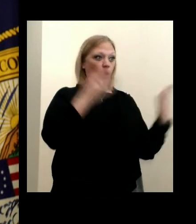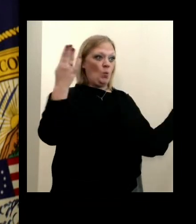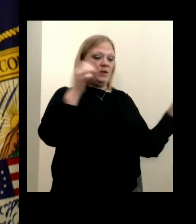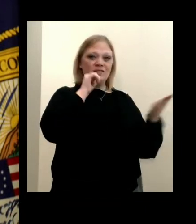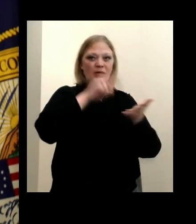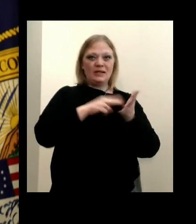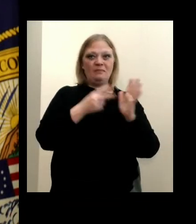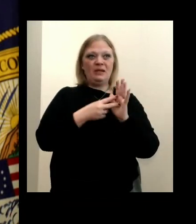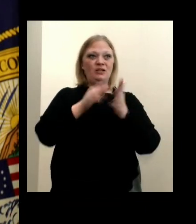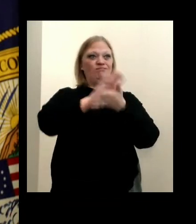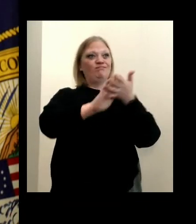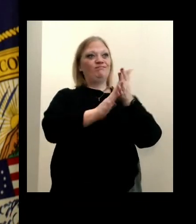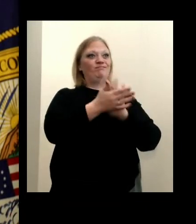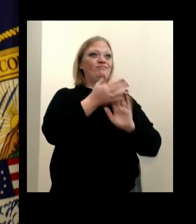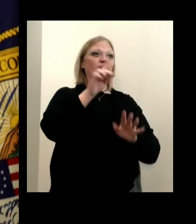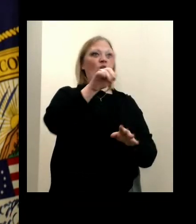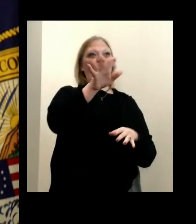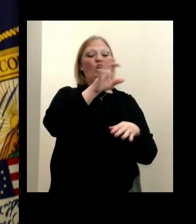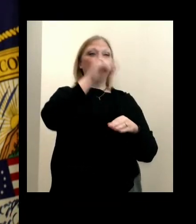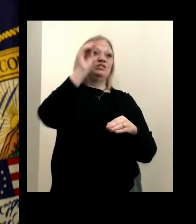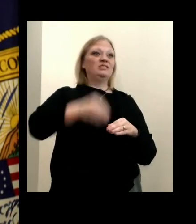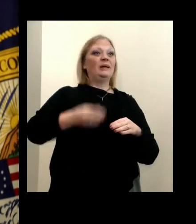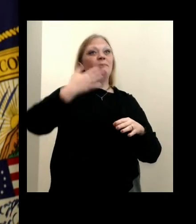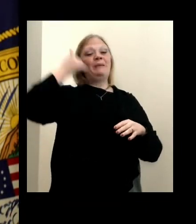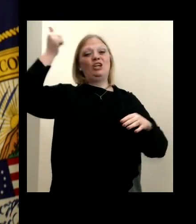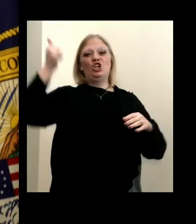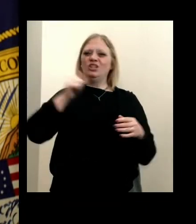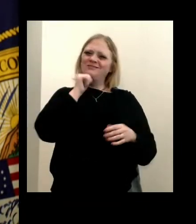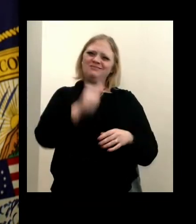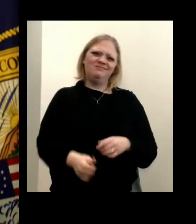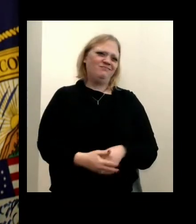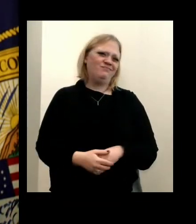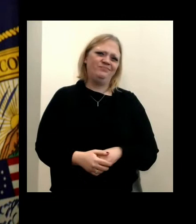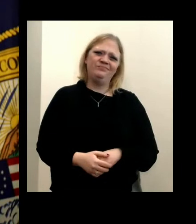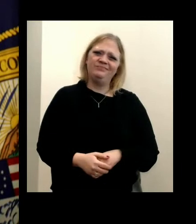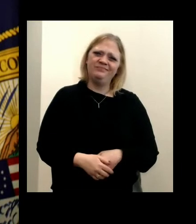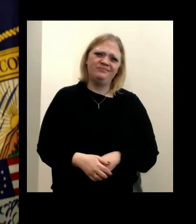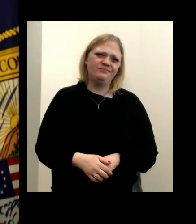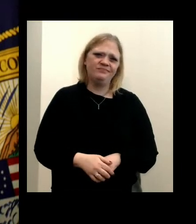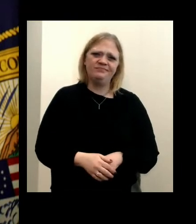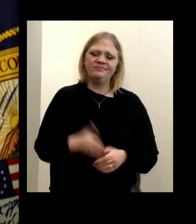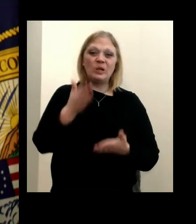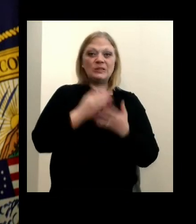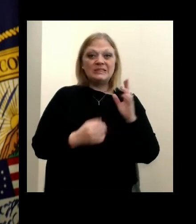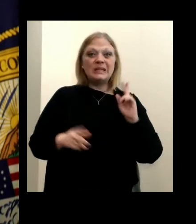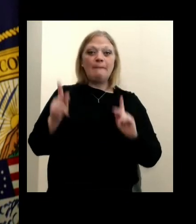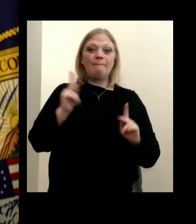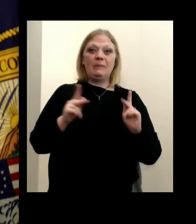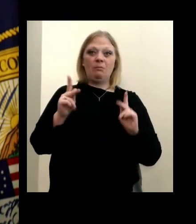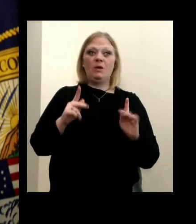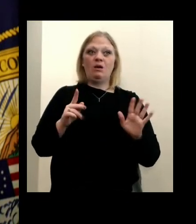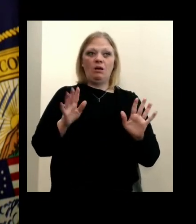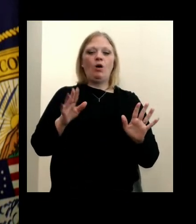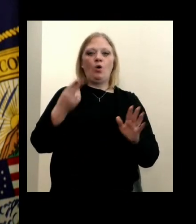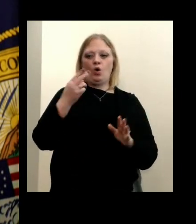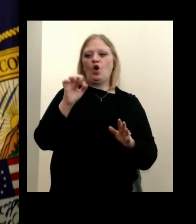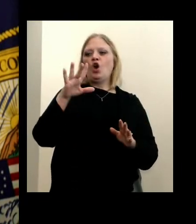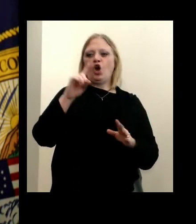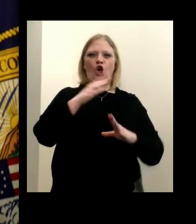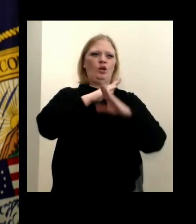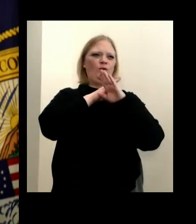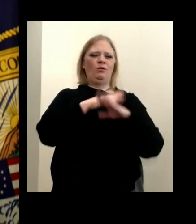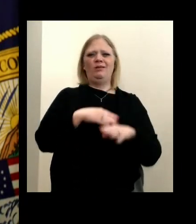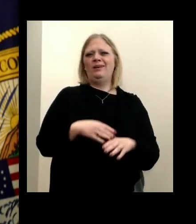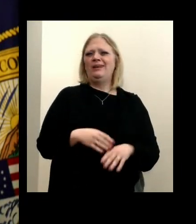all 100% better, because it's not. And I will note, there were some folks who were saying, oh, we must have herd immunity now. There's no way we